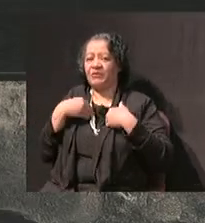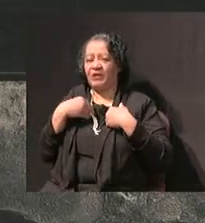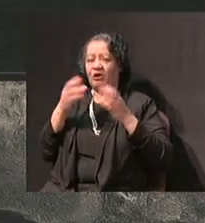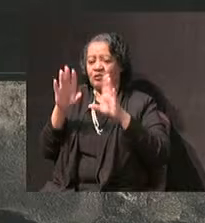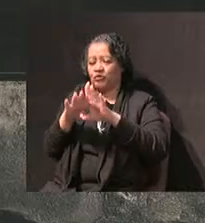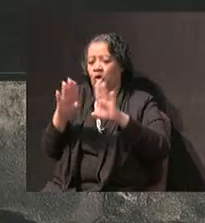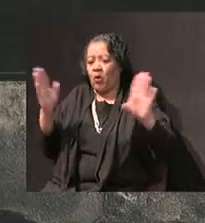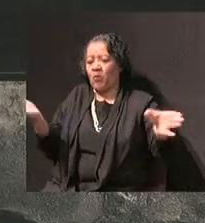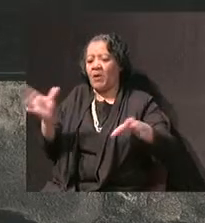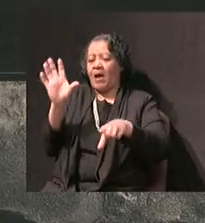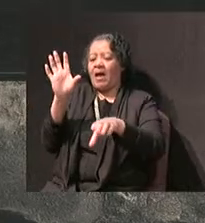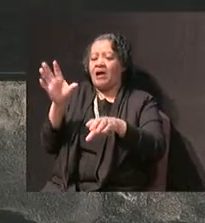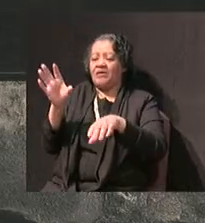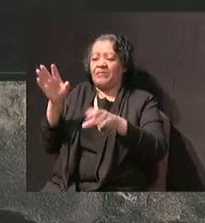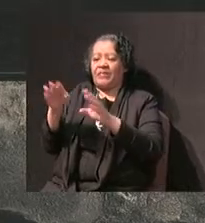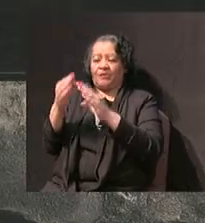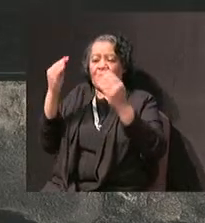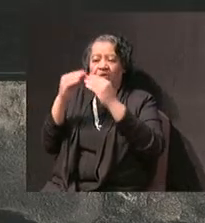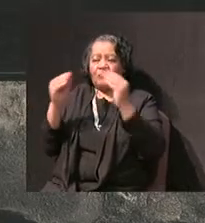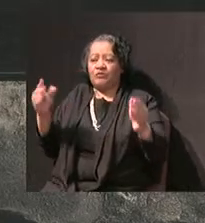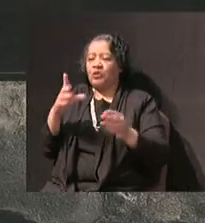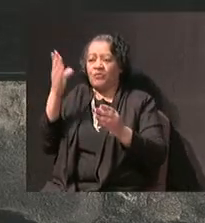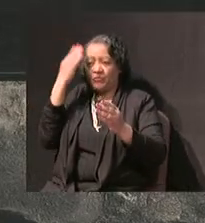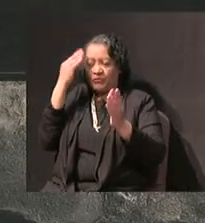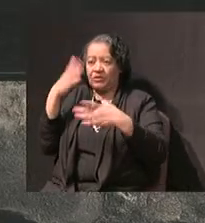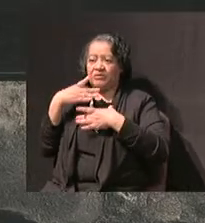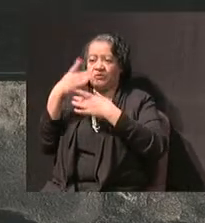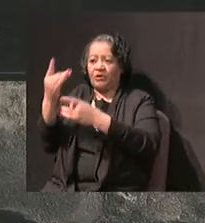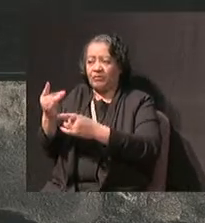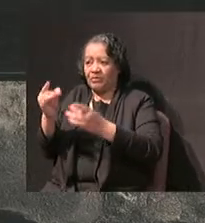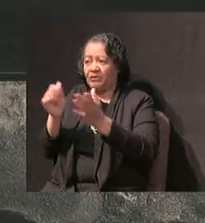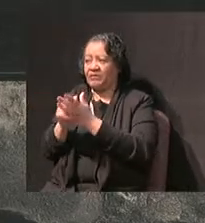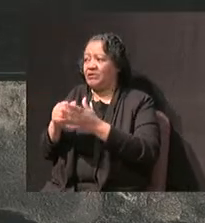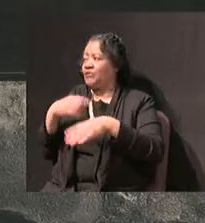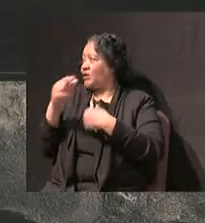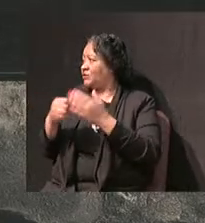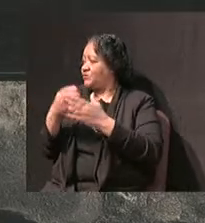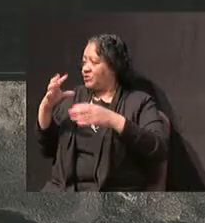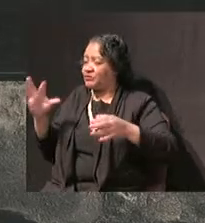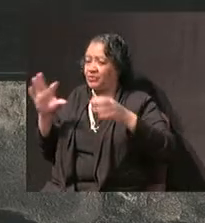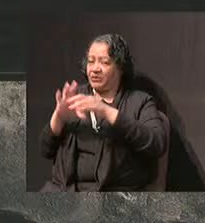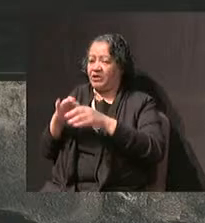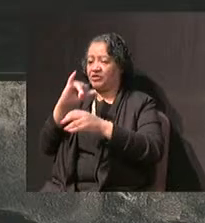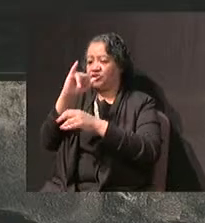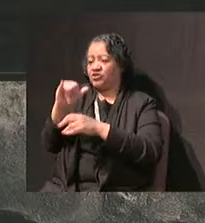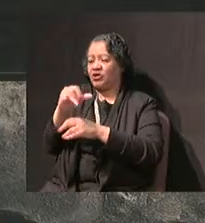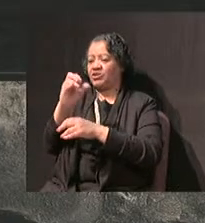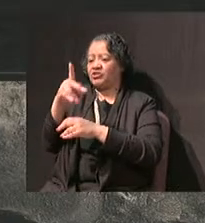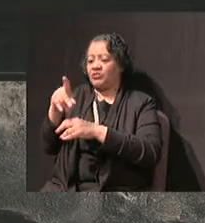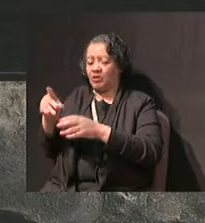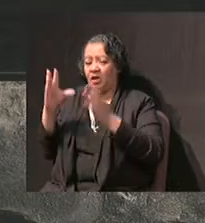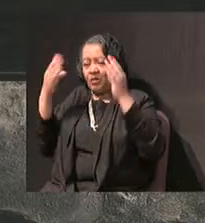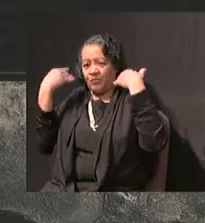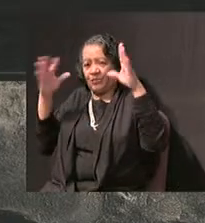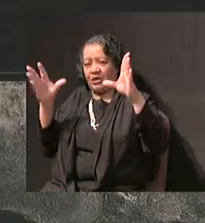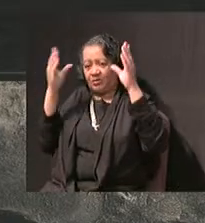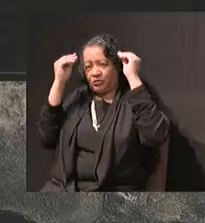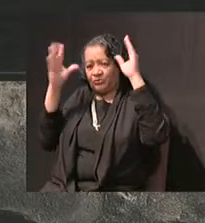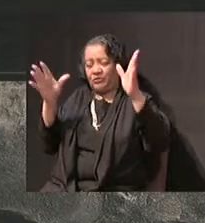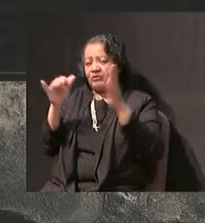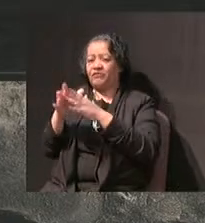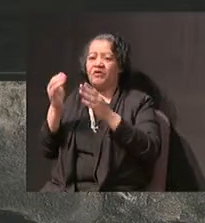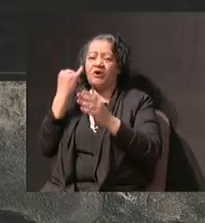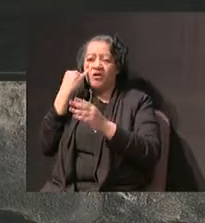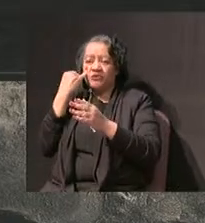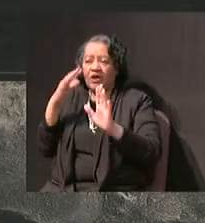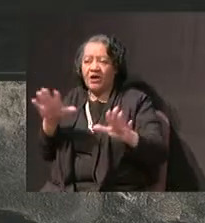open house. So if you know someone who is interested in being a part of JCPS, being a teacher, you know what?